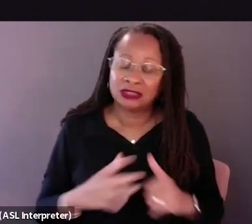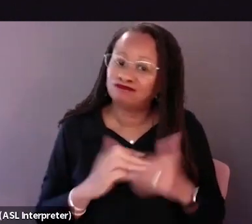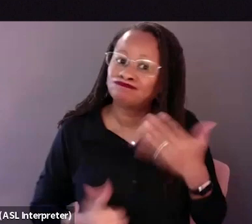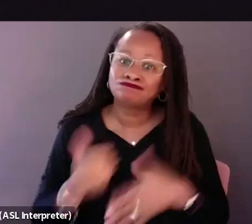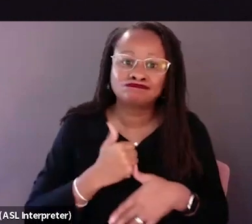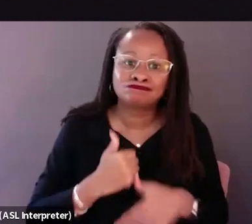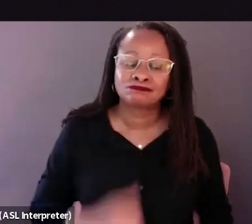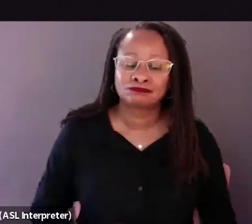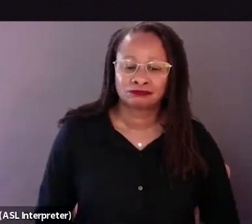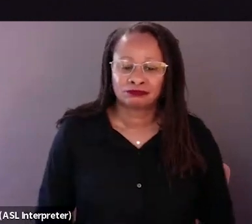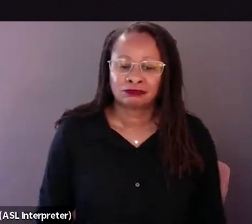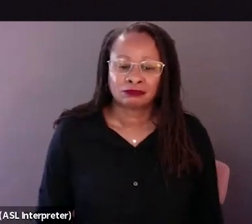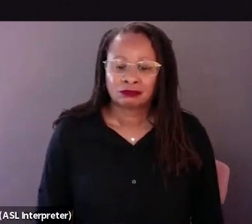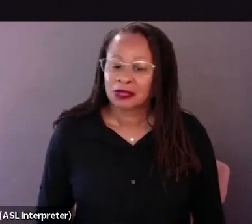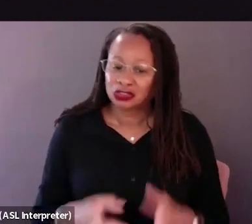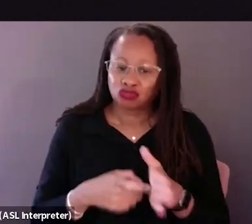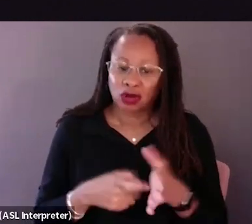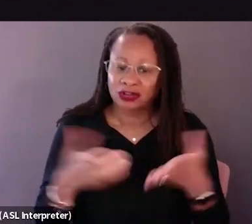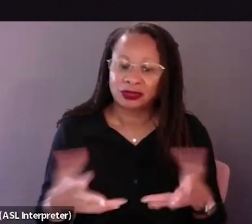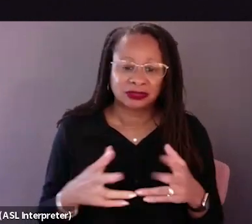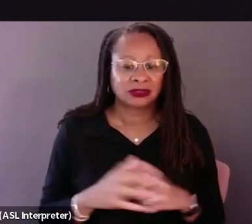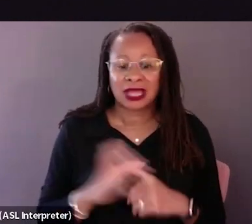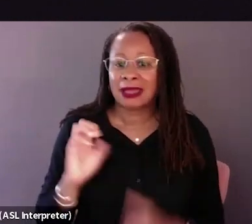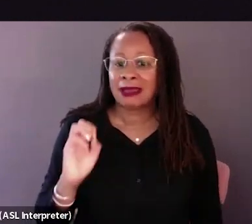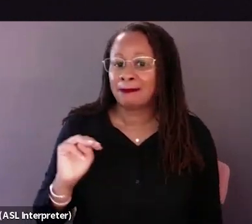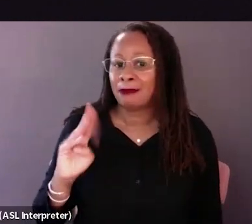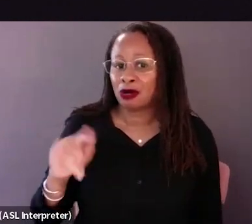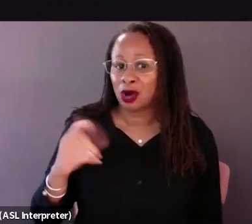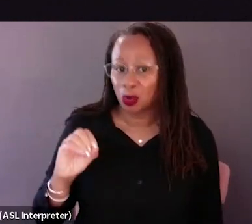she like required that these were embargoed until after her